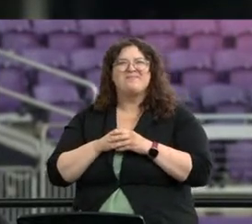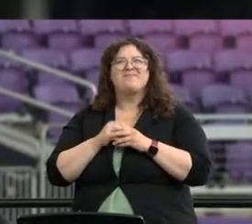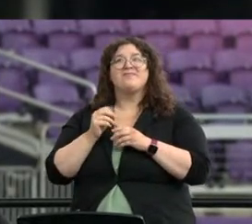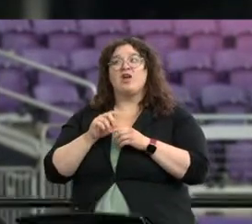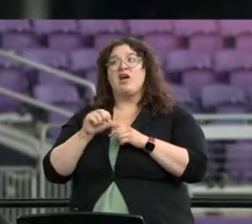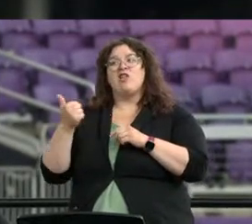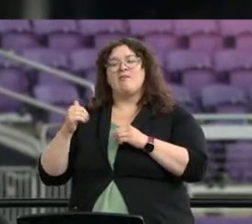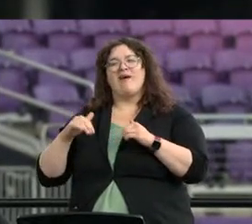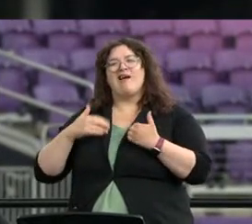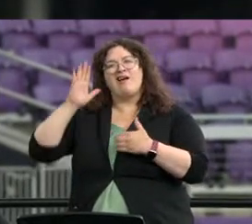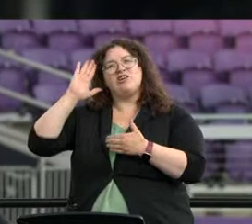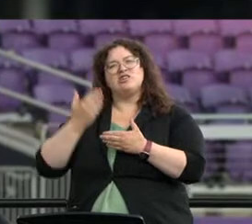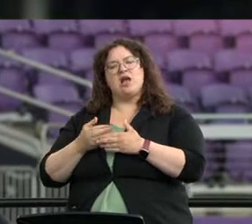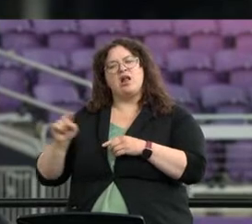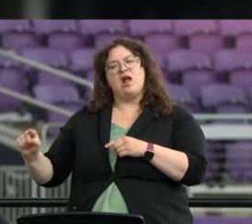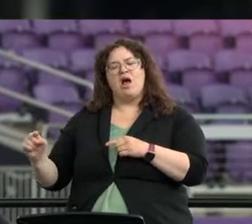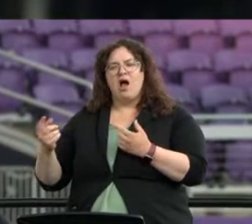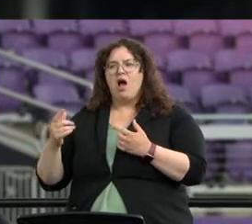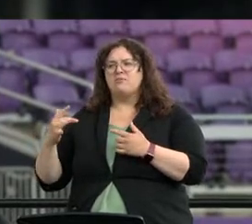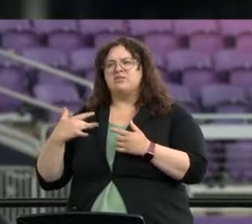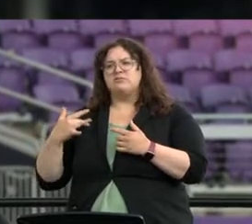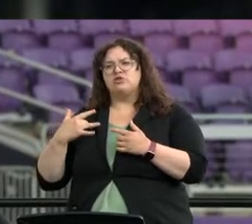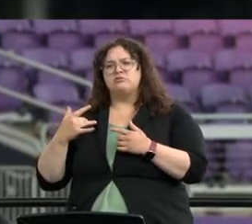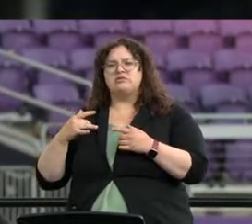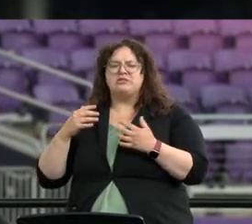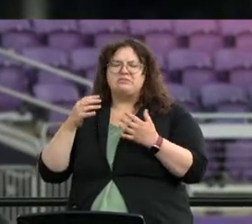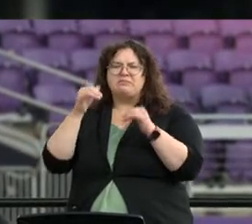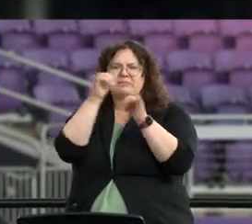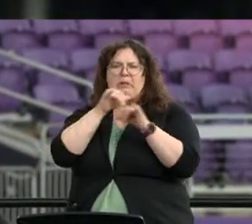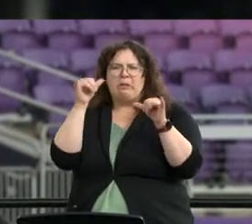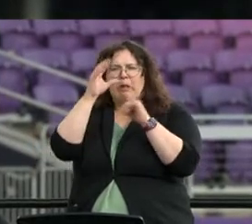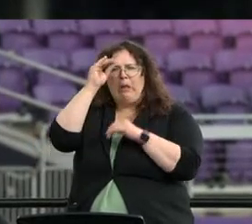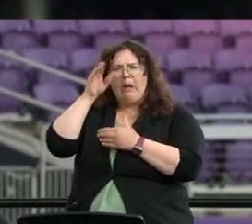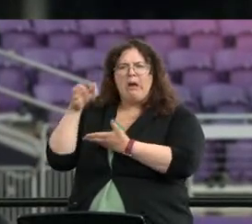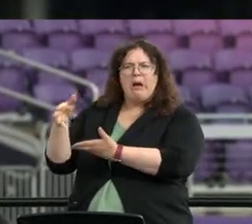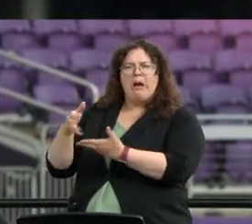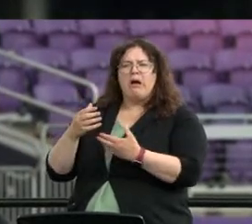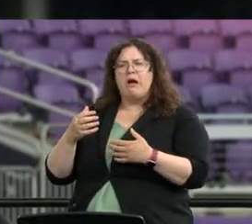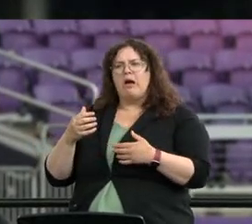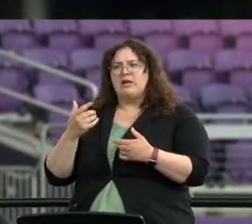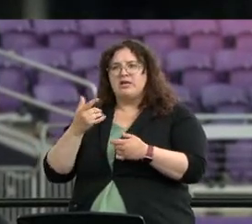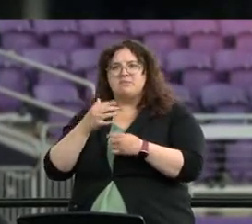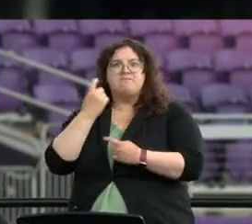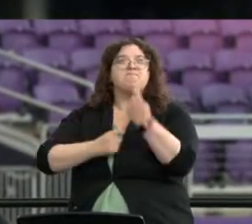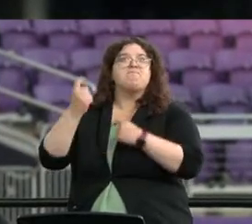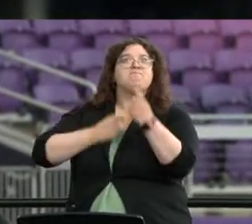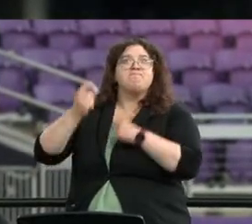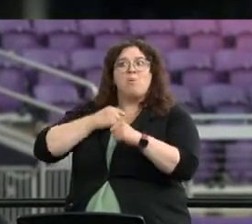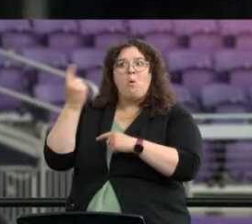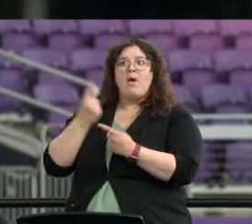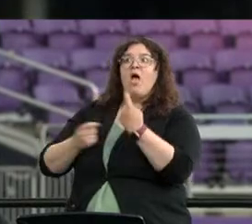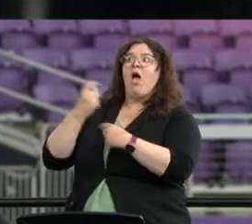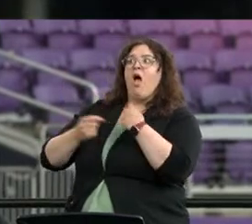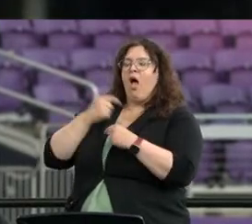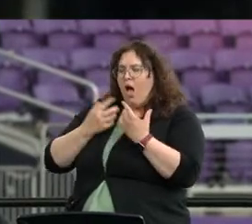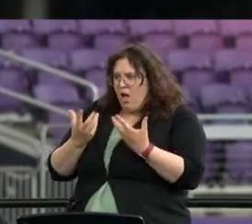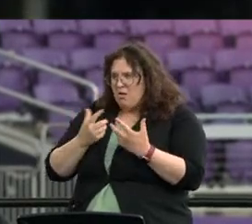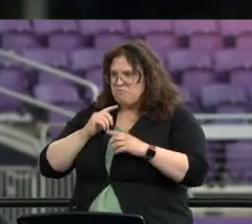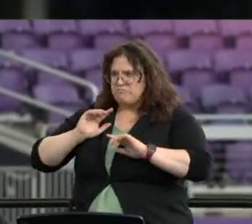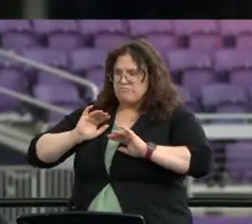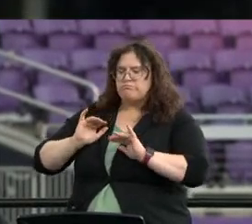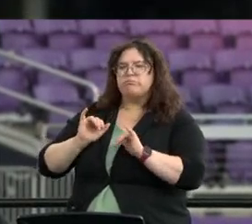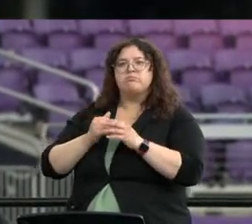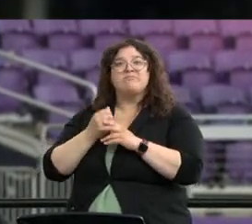was my younger son. He often brings the perfect amount of goofiness, asks an abundance of fascinating questions, and shares one of my